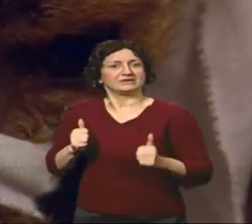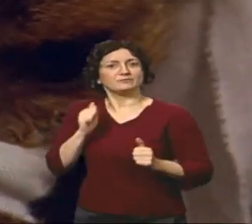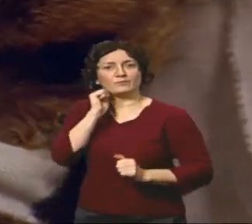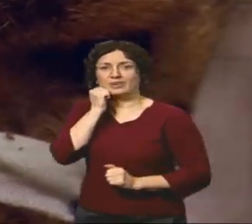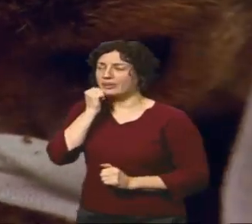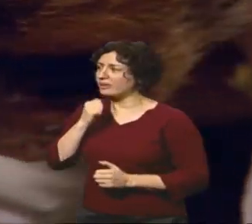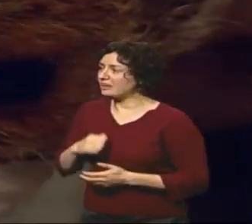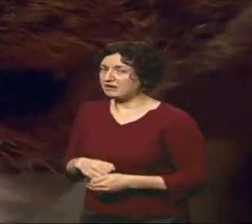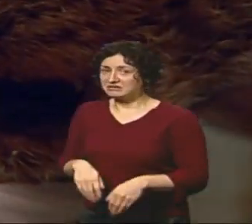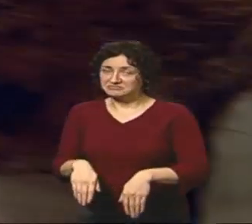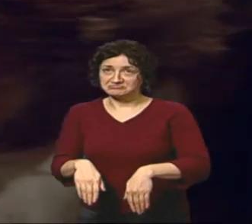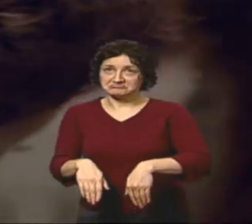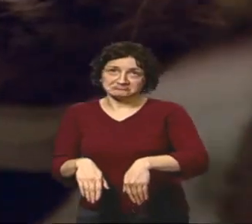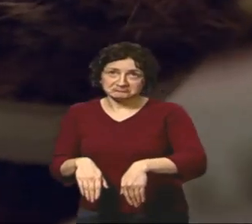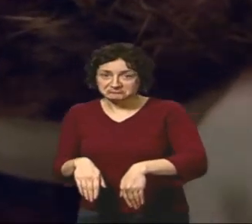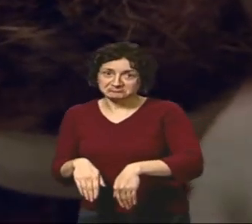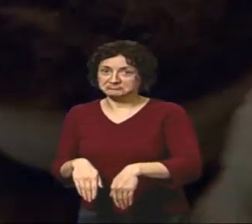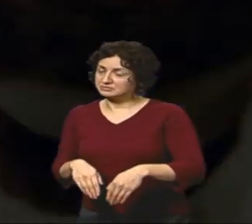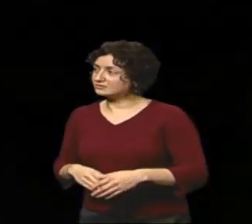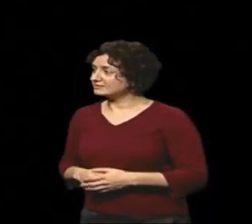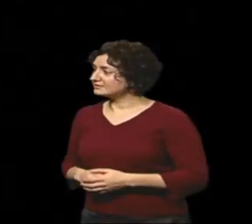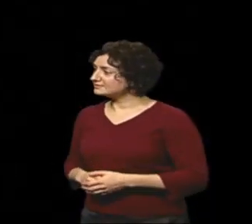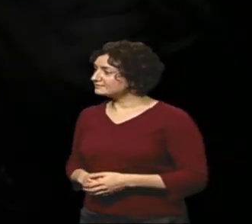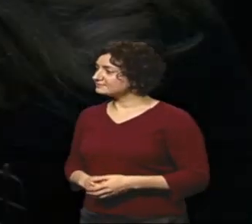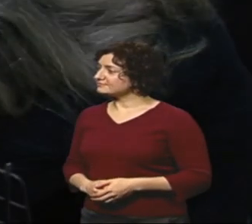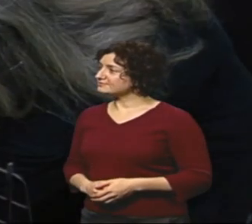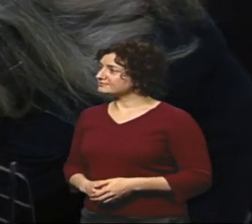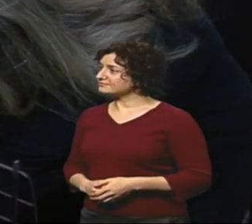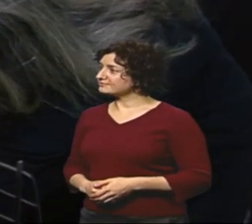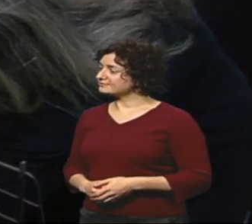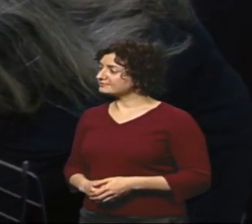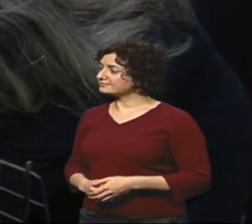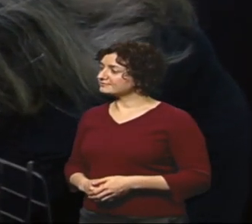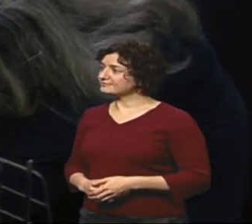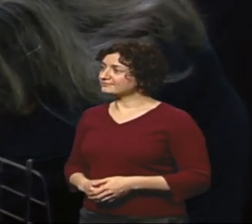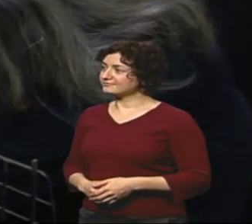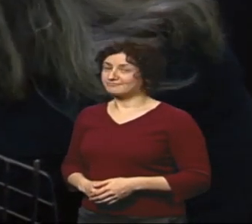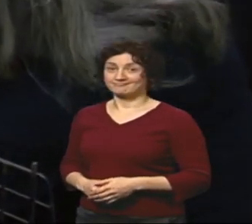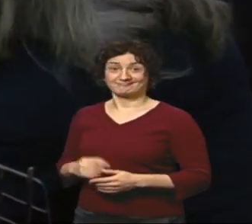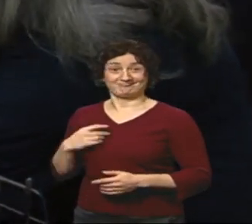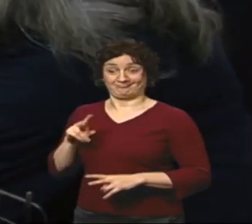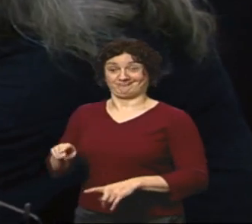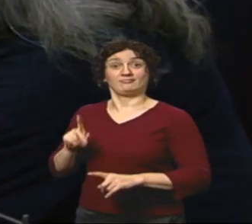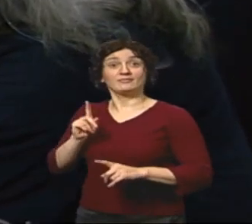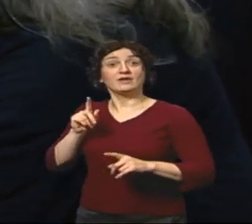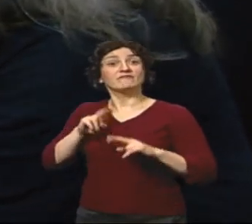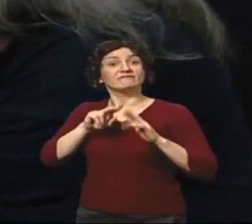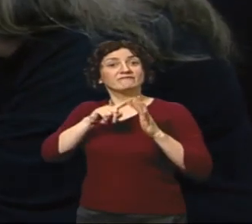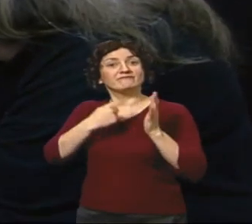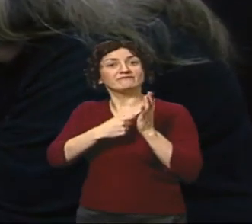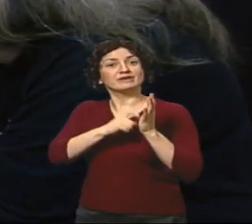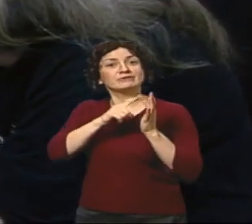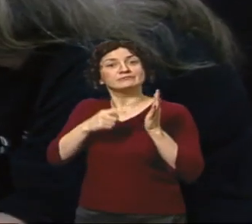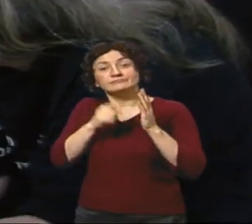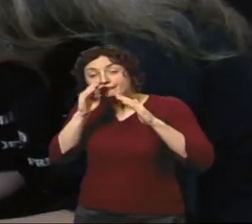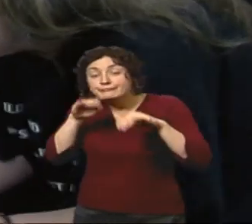She's not very impressed, are you, sweetheart? This little ferret who came in really poorly